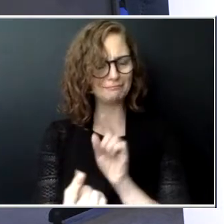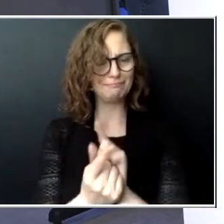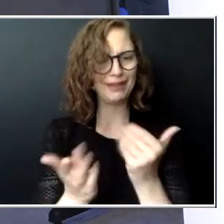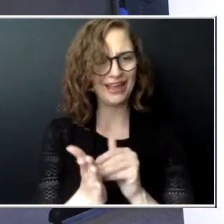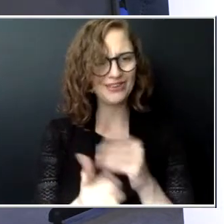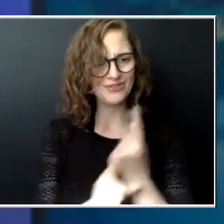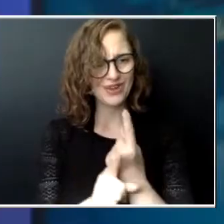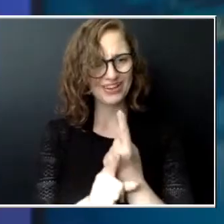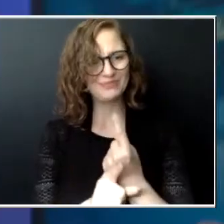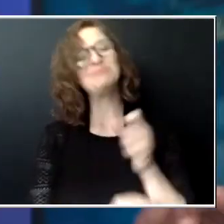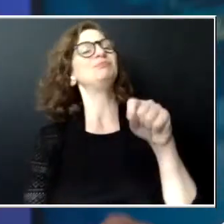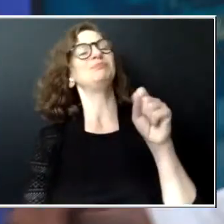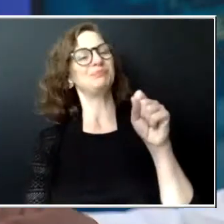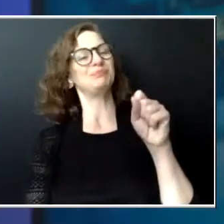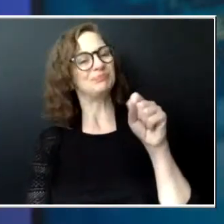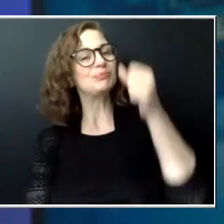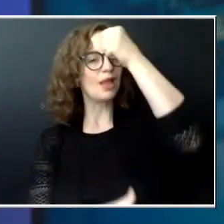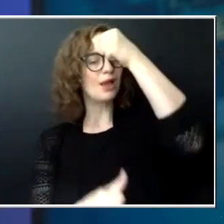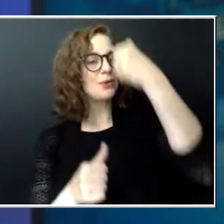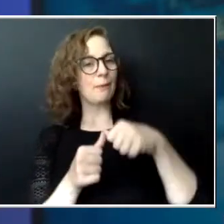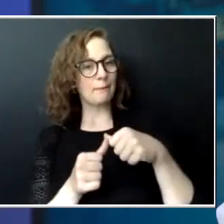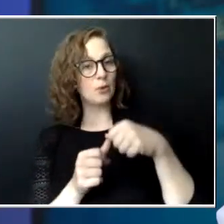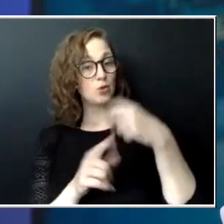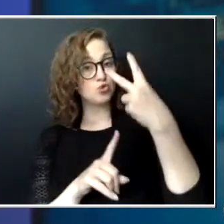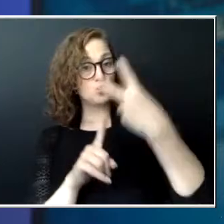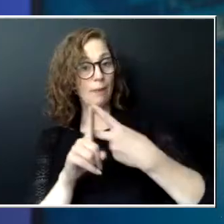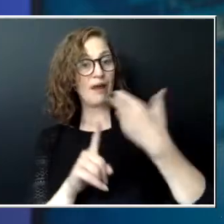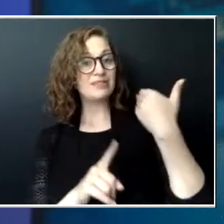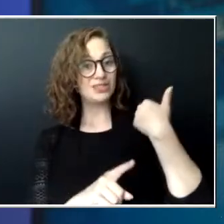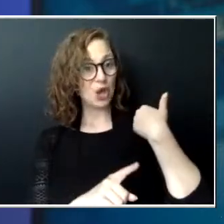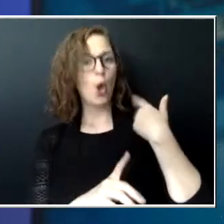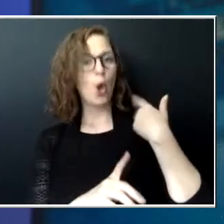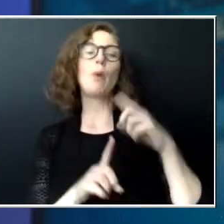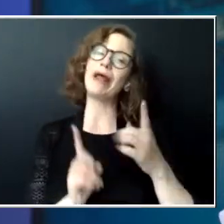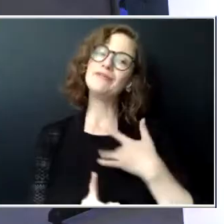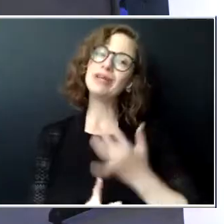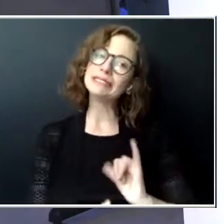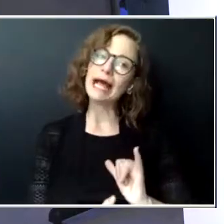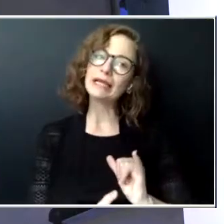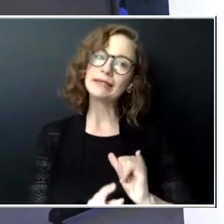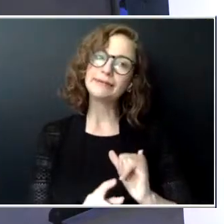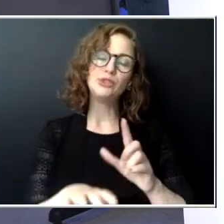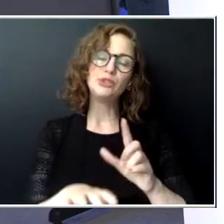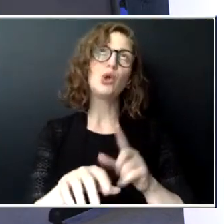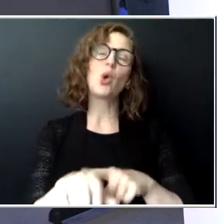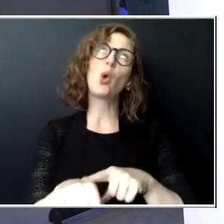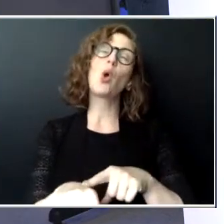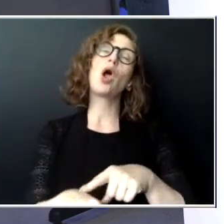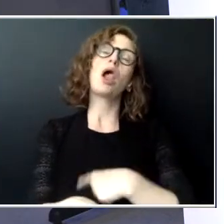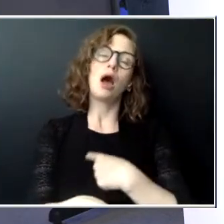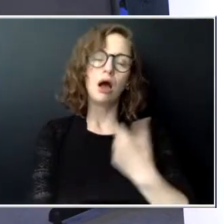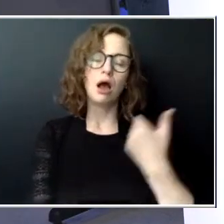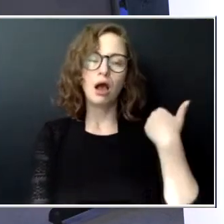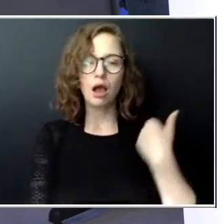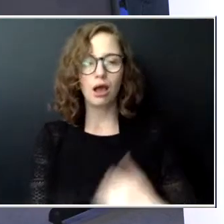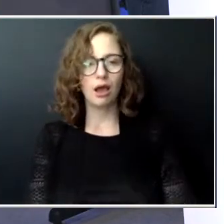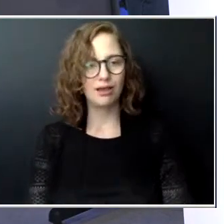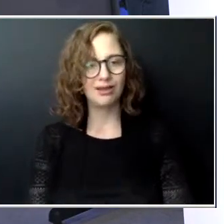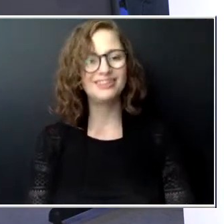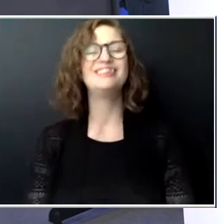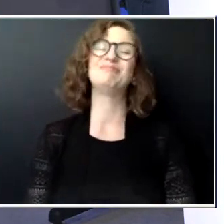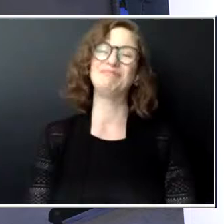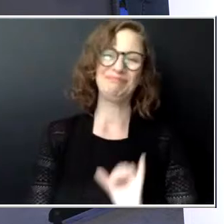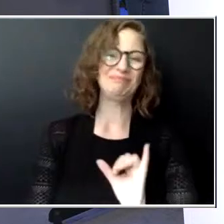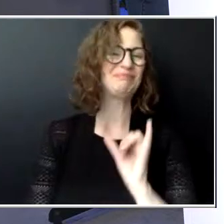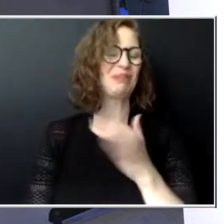months ago, but it does feel like too long. Too long. Okay. Well, we're glad to have you both here with us today. And before we talk about CAR